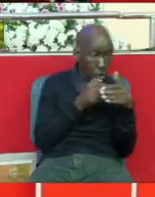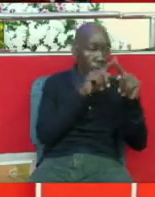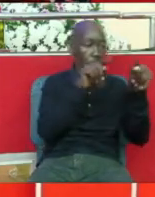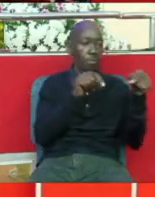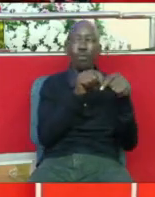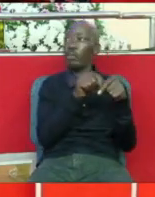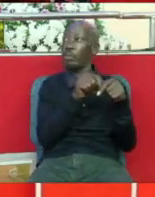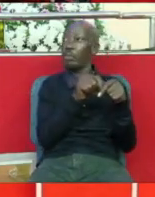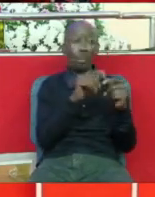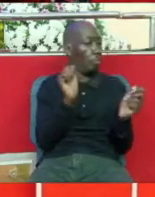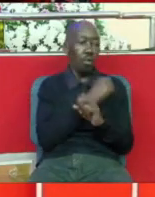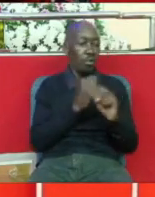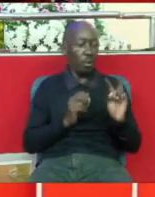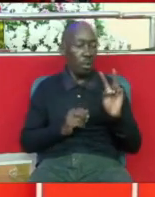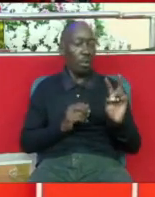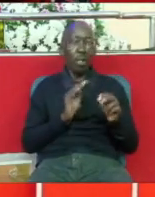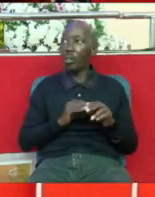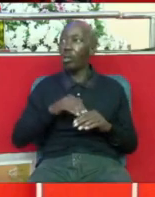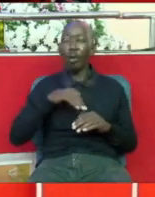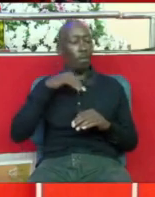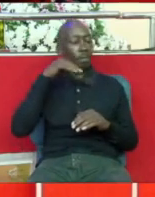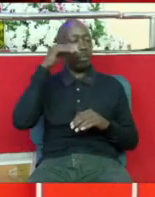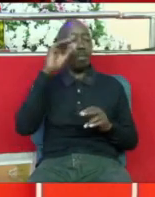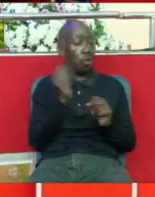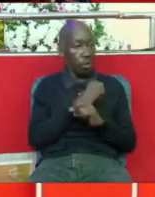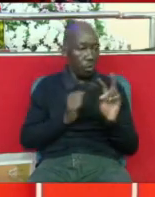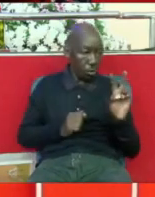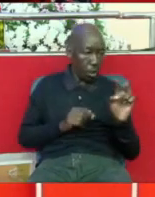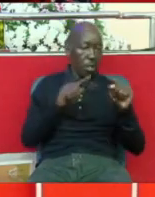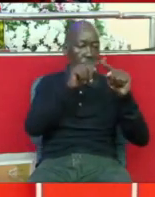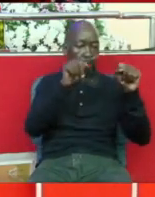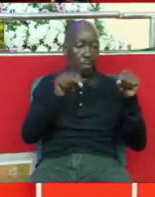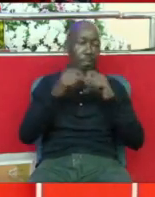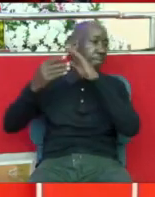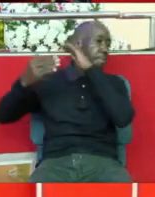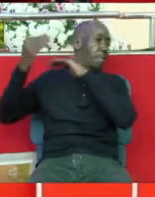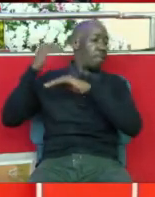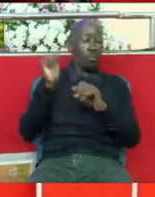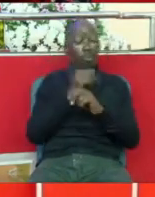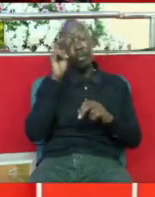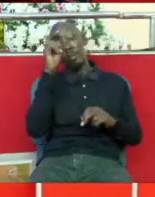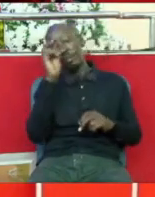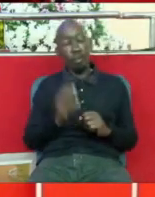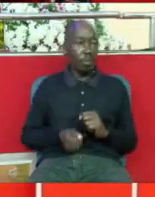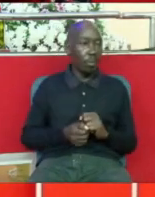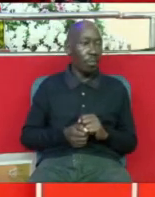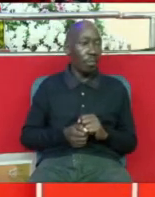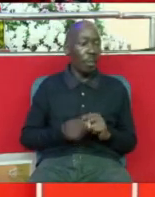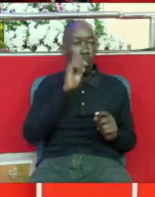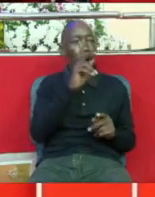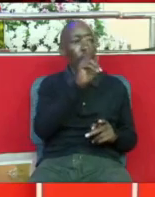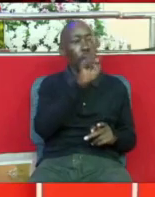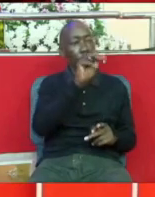karibu sana, maybe those behind may not see the ark. Pengine wale waliokuwa pale nyuma hawangeona hilo sanduku. So it has to be about a kilometer